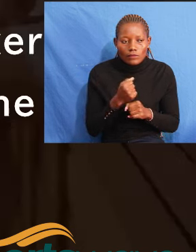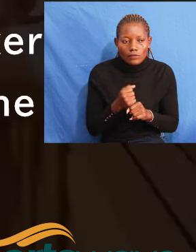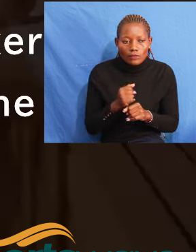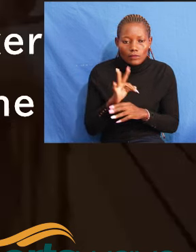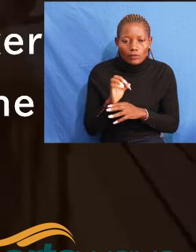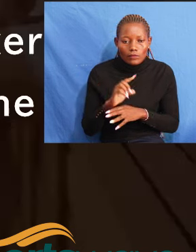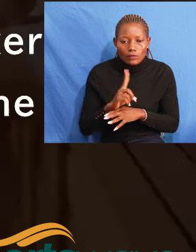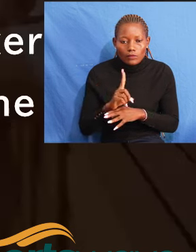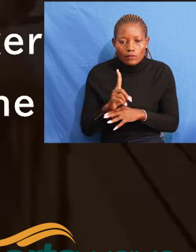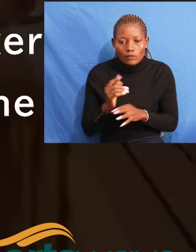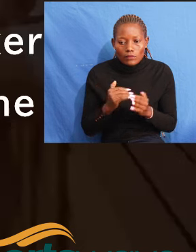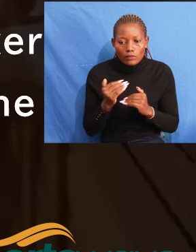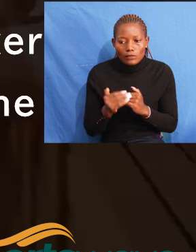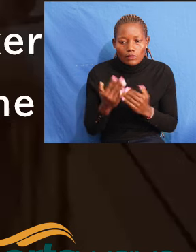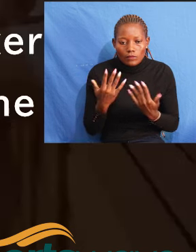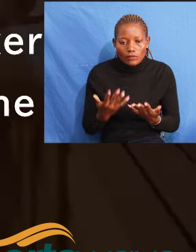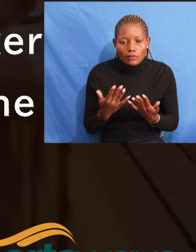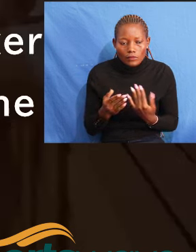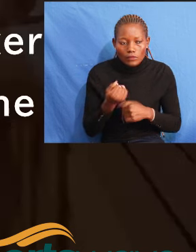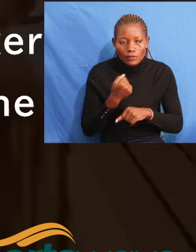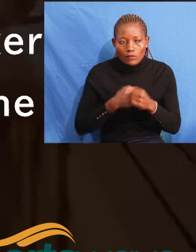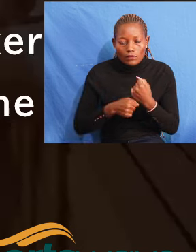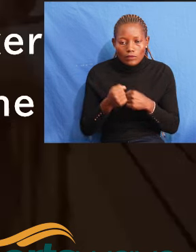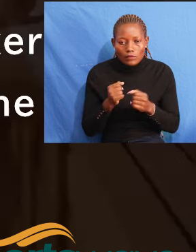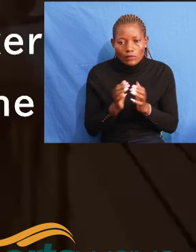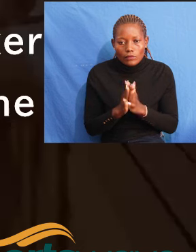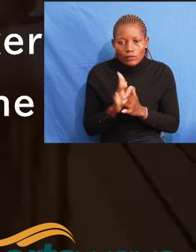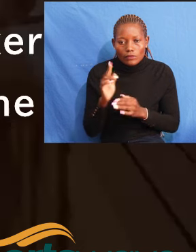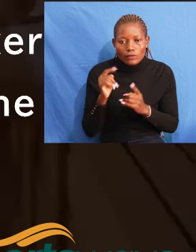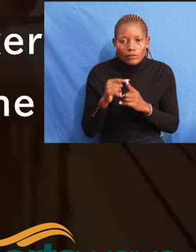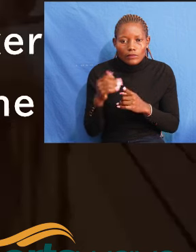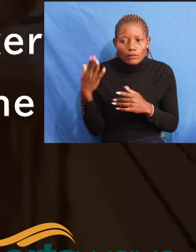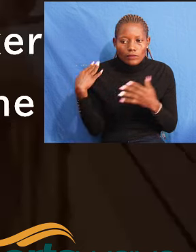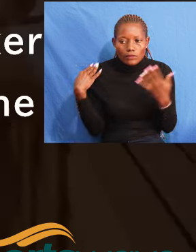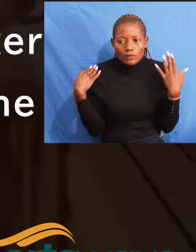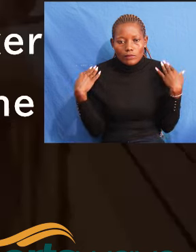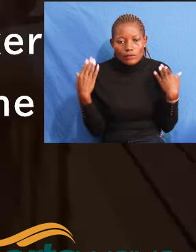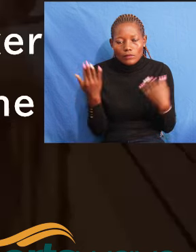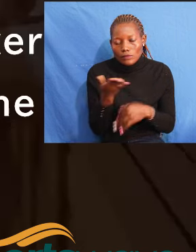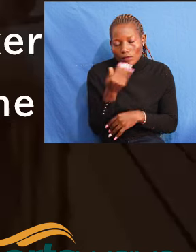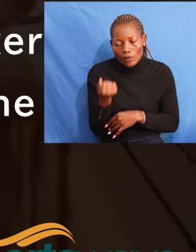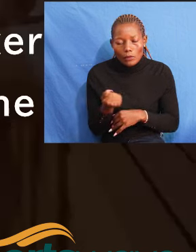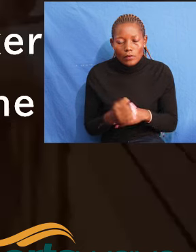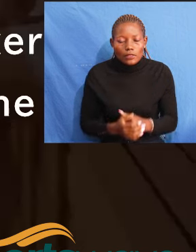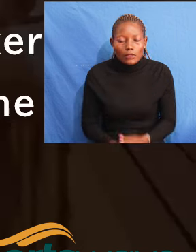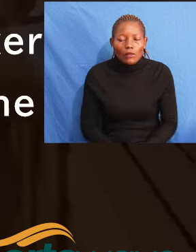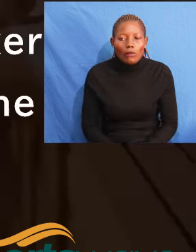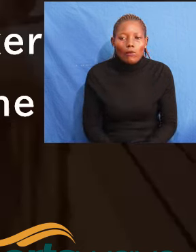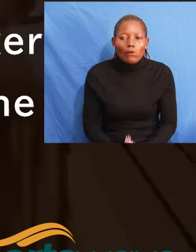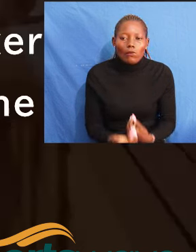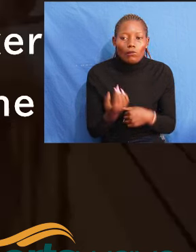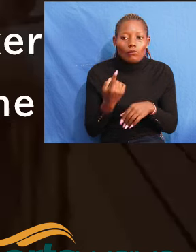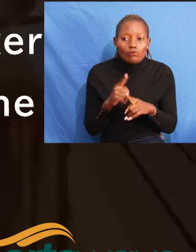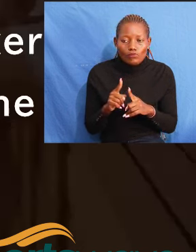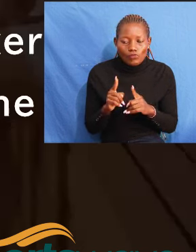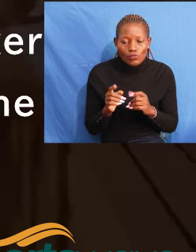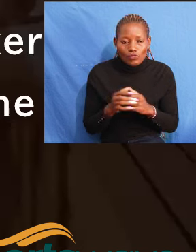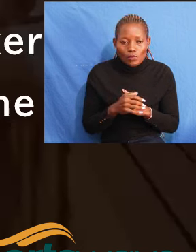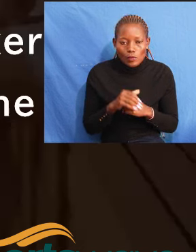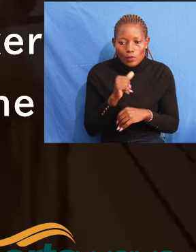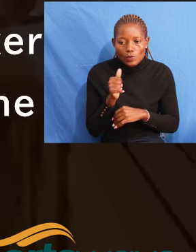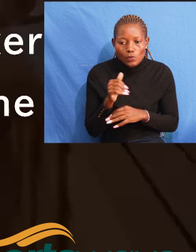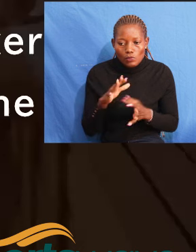after intense exercise. And up to the shoulder is preferable. But when there is not so